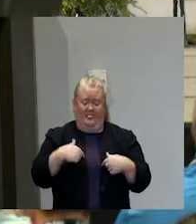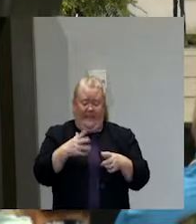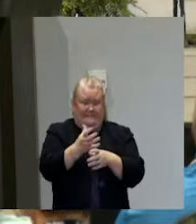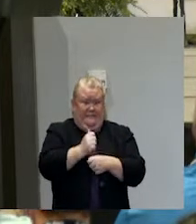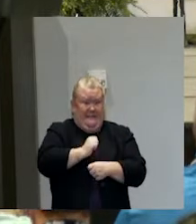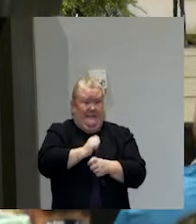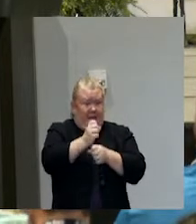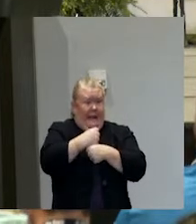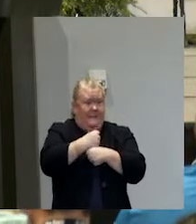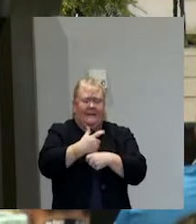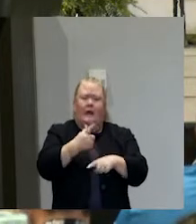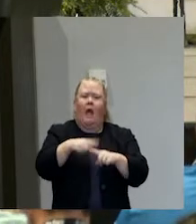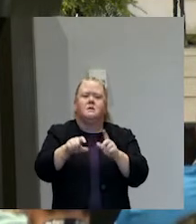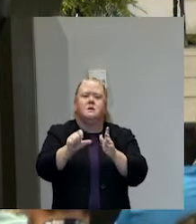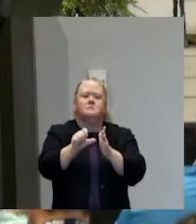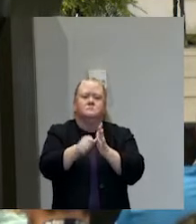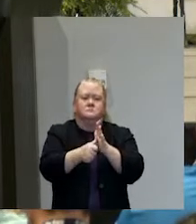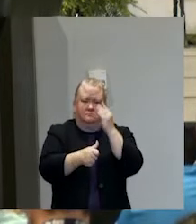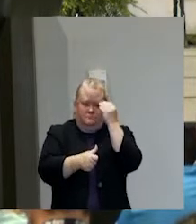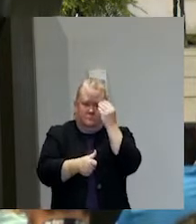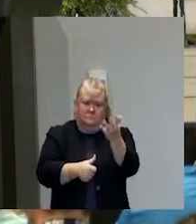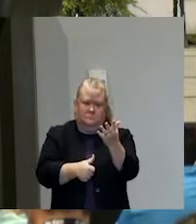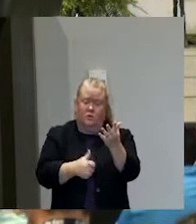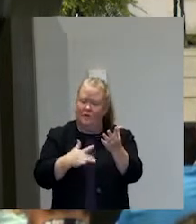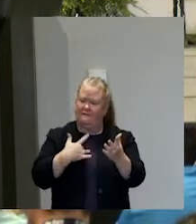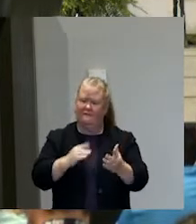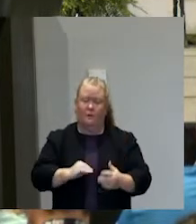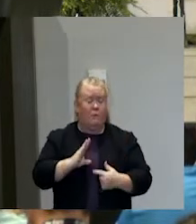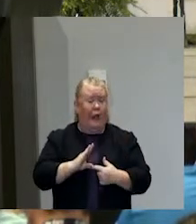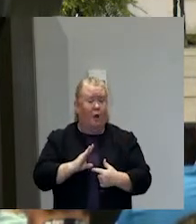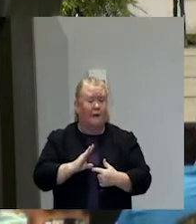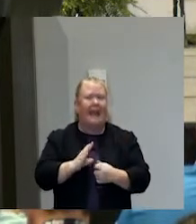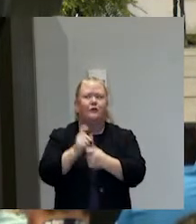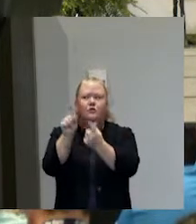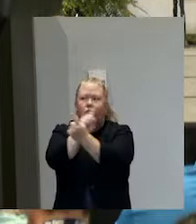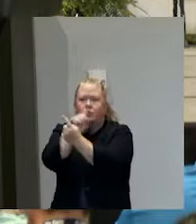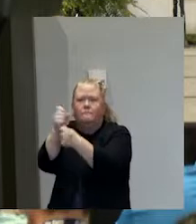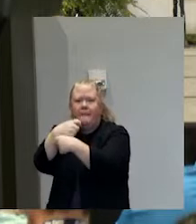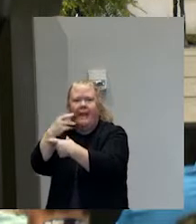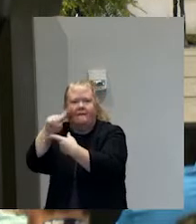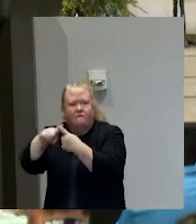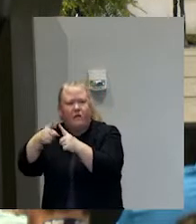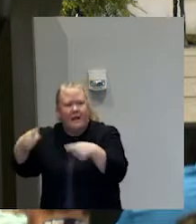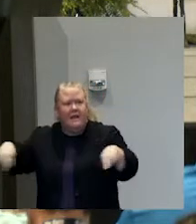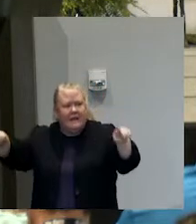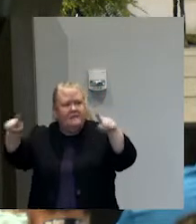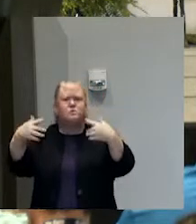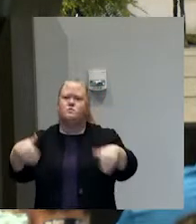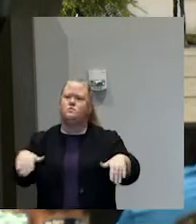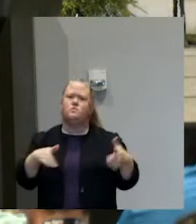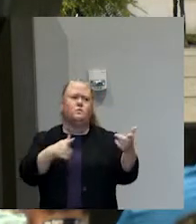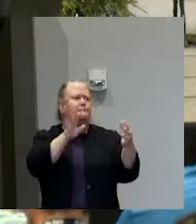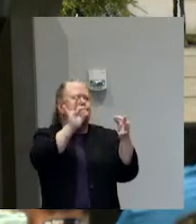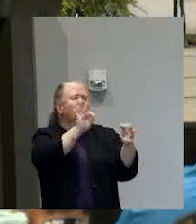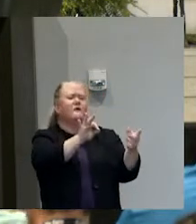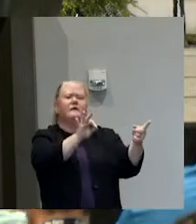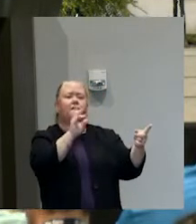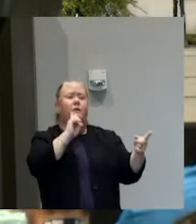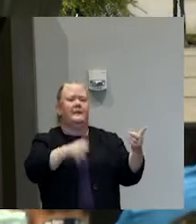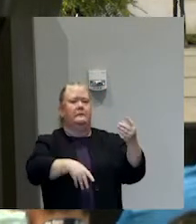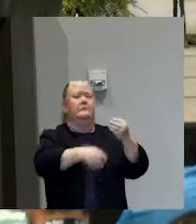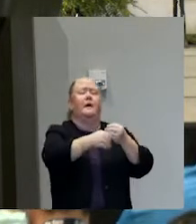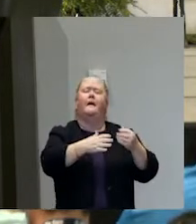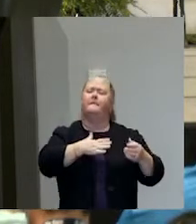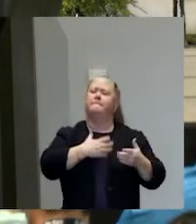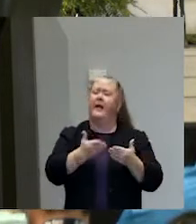this enough. It's such a good way to feel proud of yourself and to make friends. Actually, that's a perfect piggyback, because my thing was,